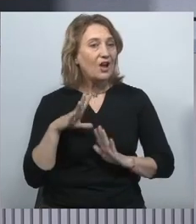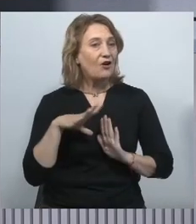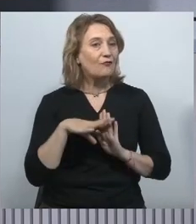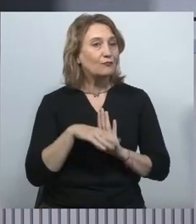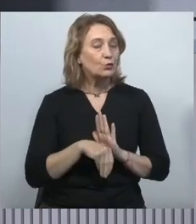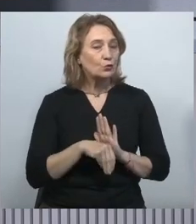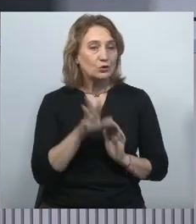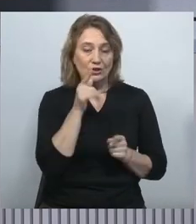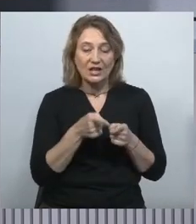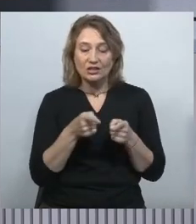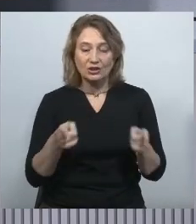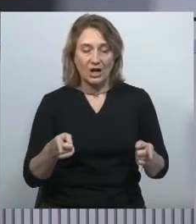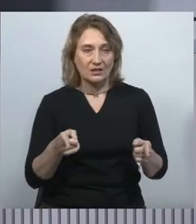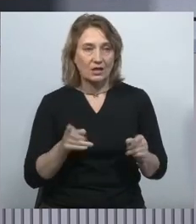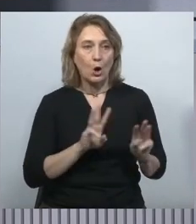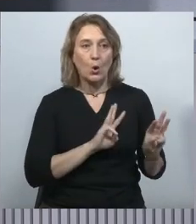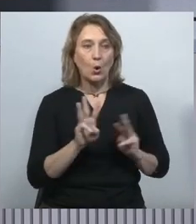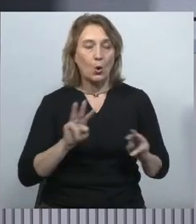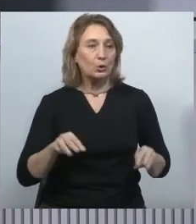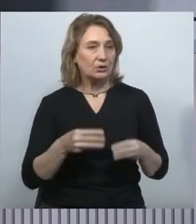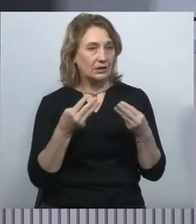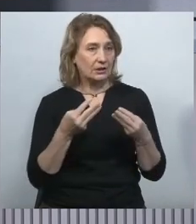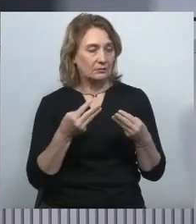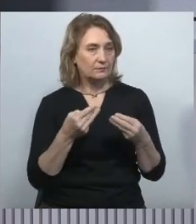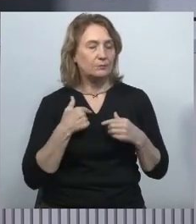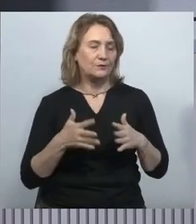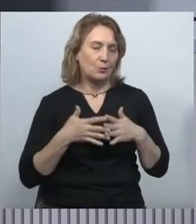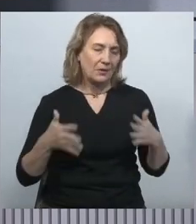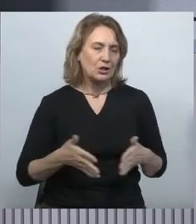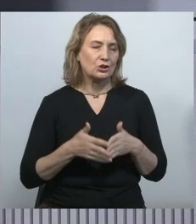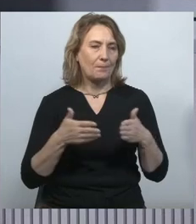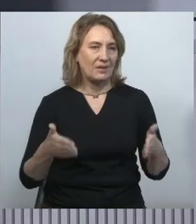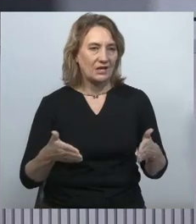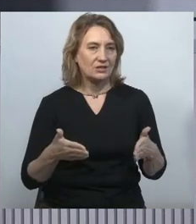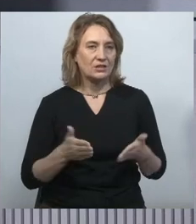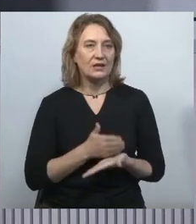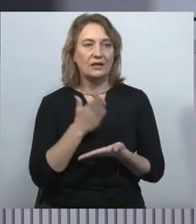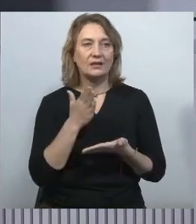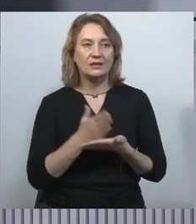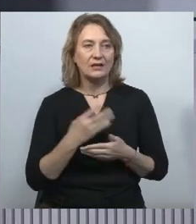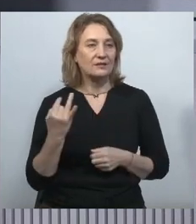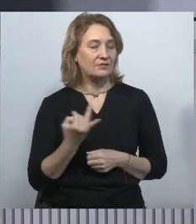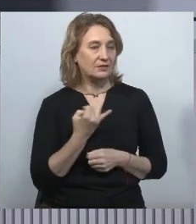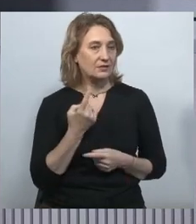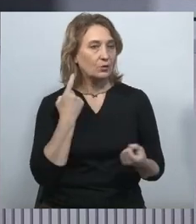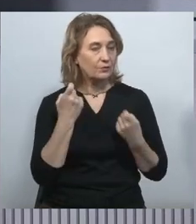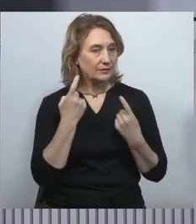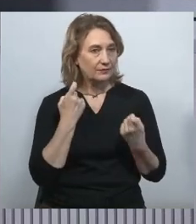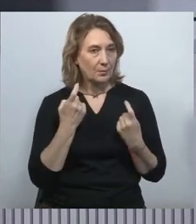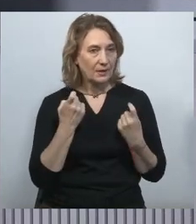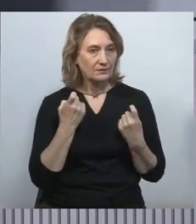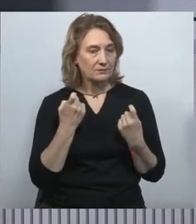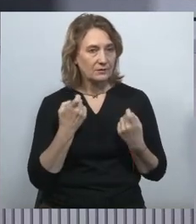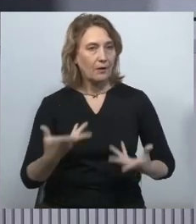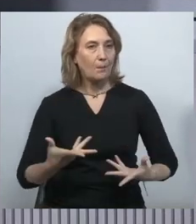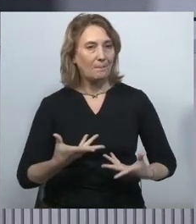time, online brings new challenges. We are becoming more